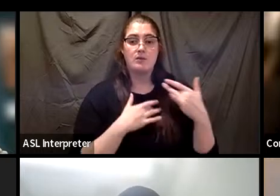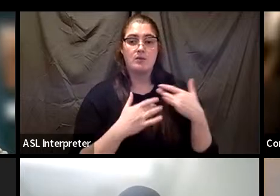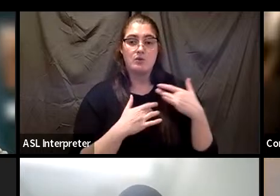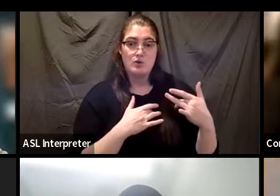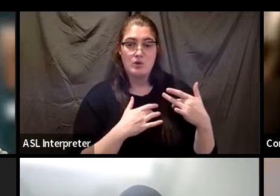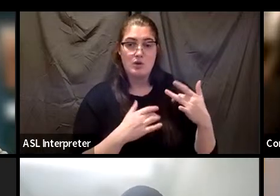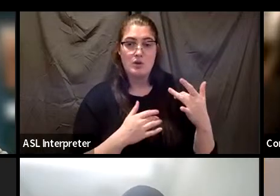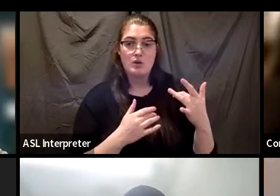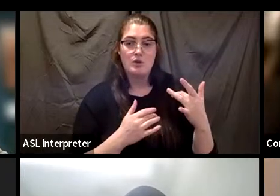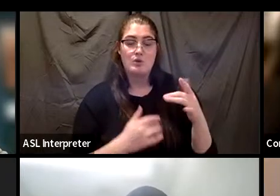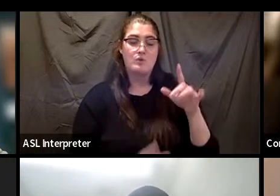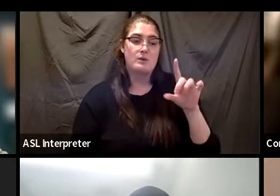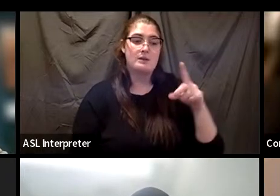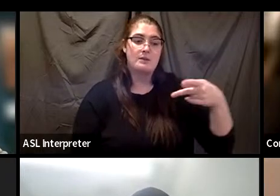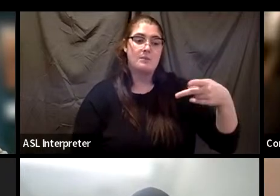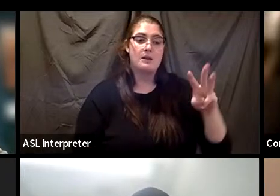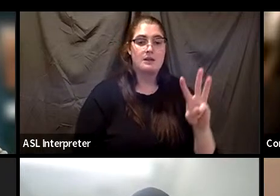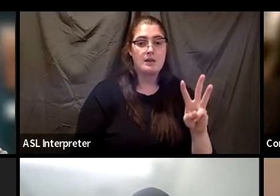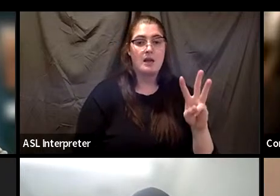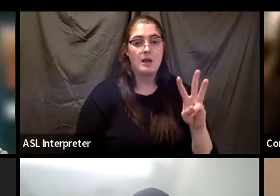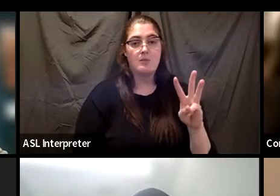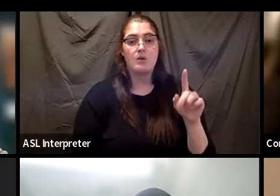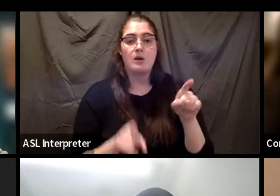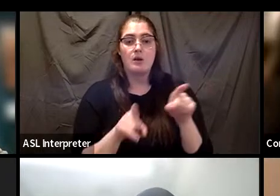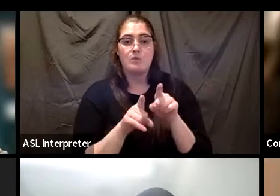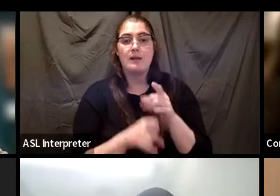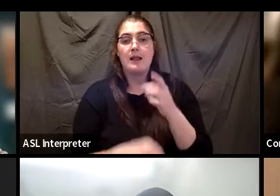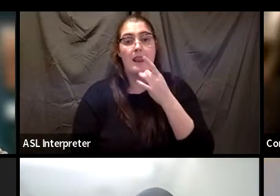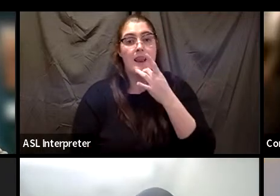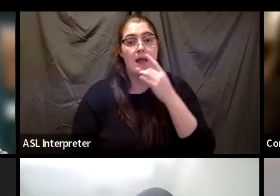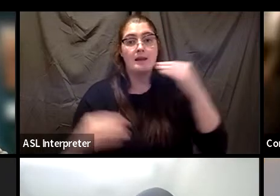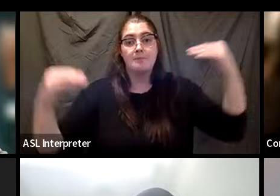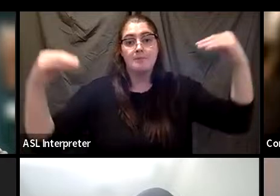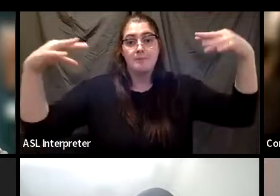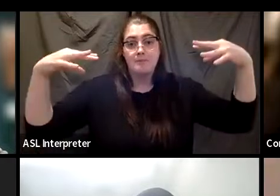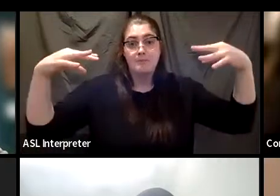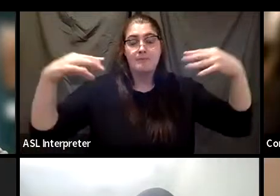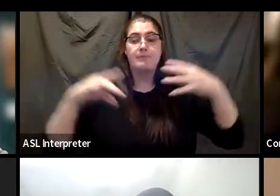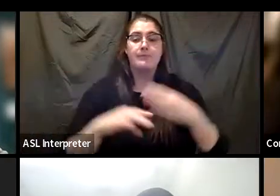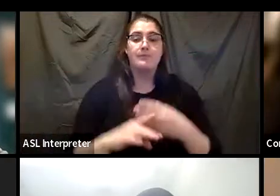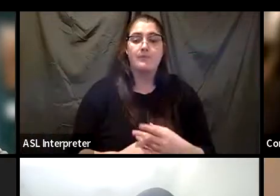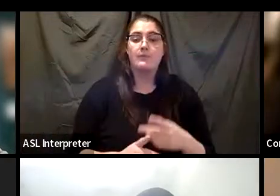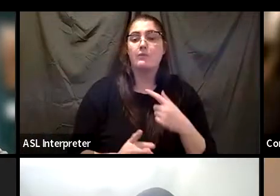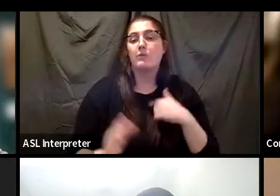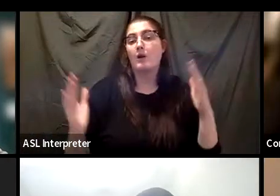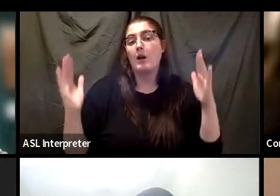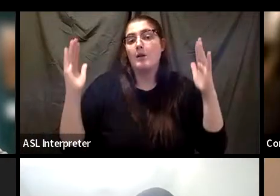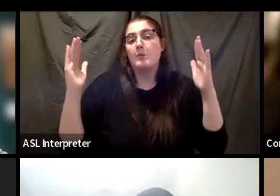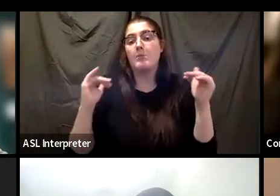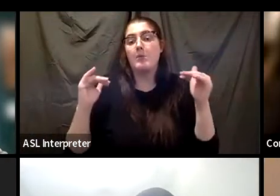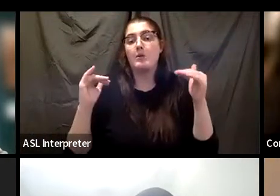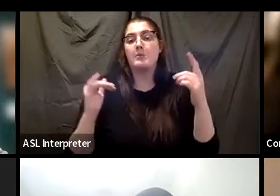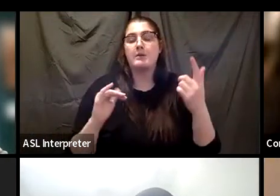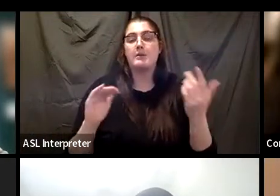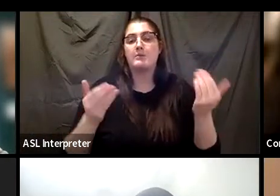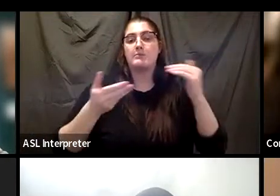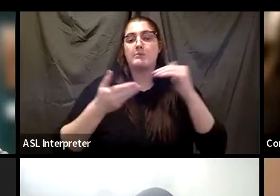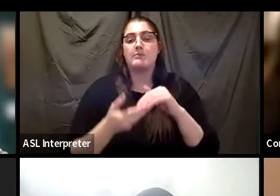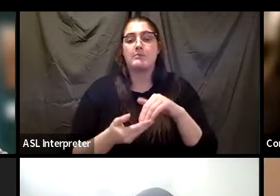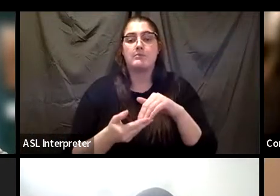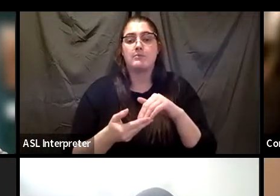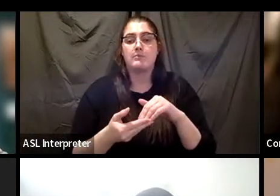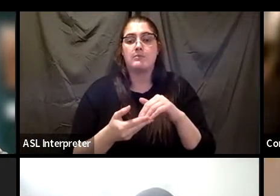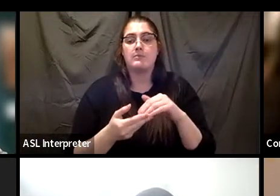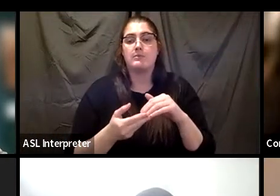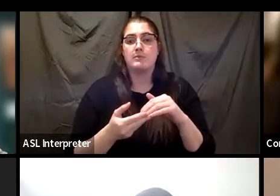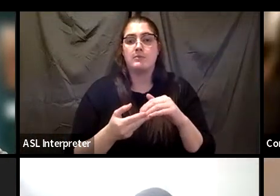a DPW as well as lighting. So I'm hoping that we can get with the Mocha's office and maybe one of